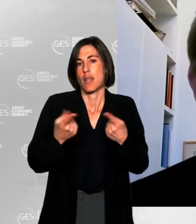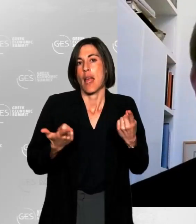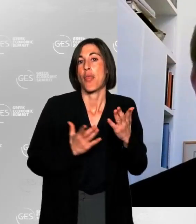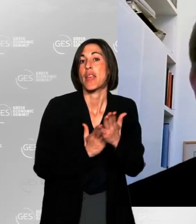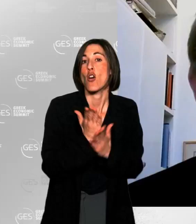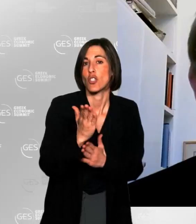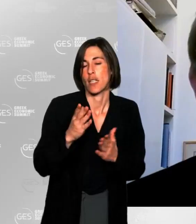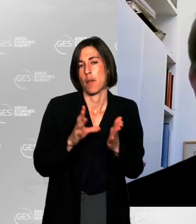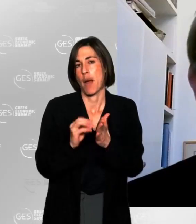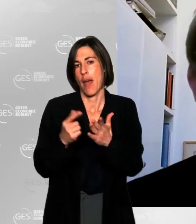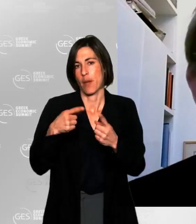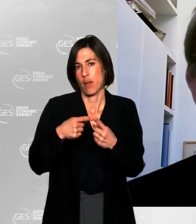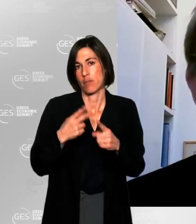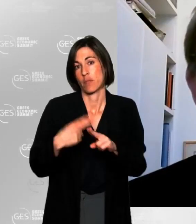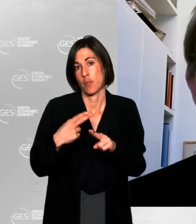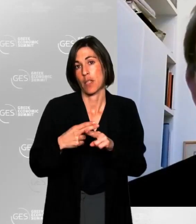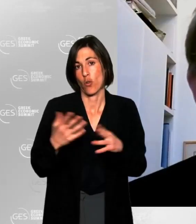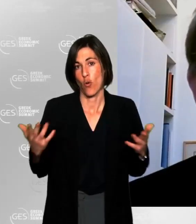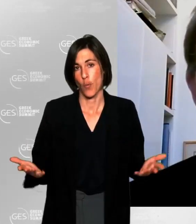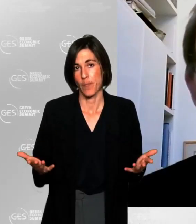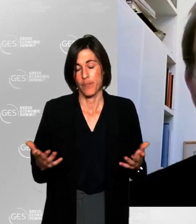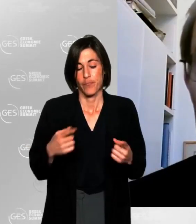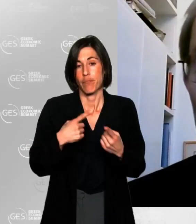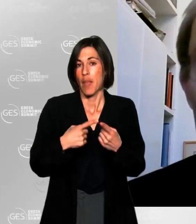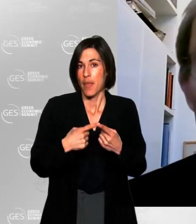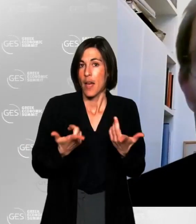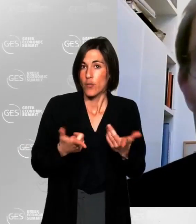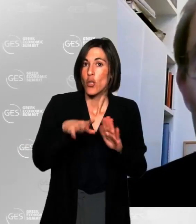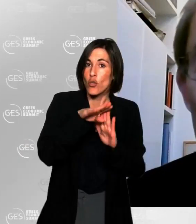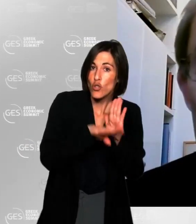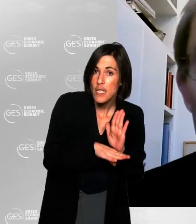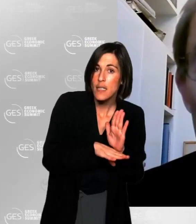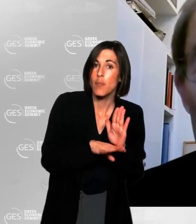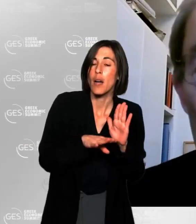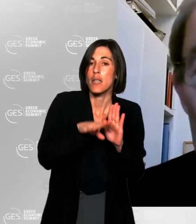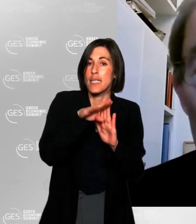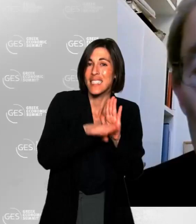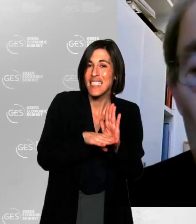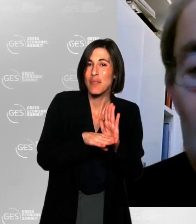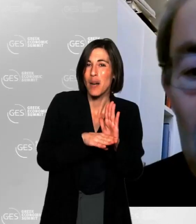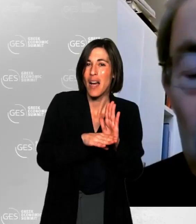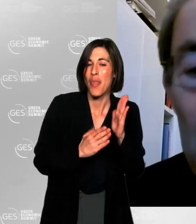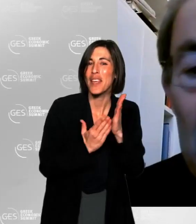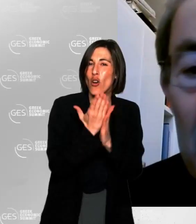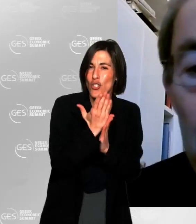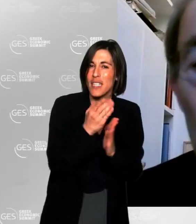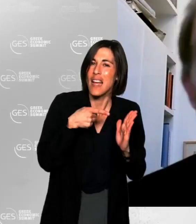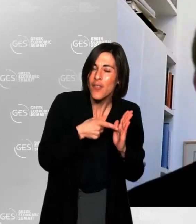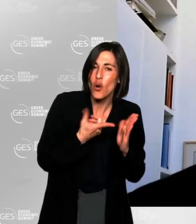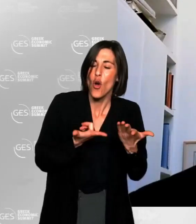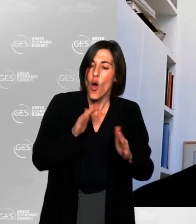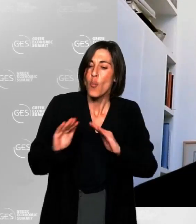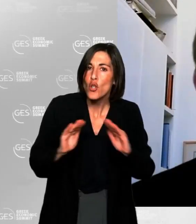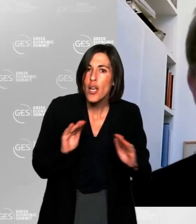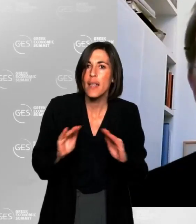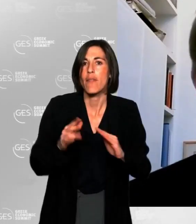will preserve the property rights on their investments. If something goes wrong, they don't want to wait 7 or 10 years before they